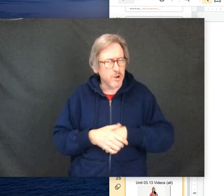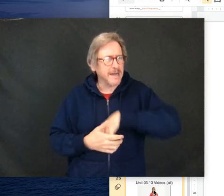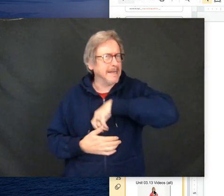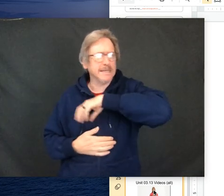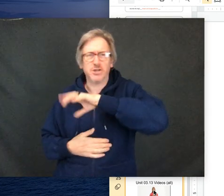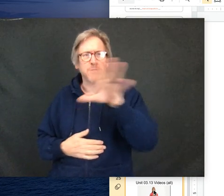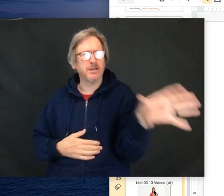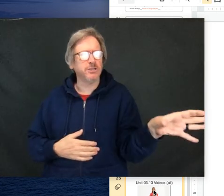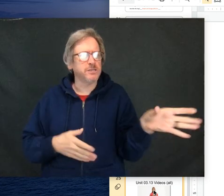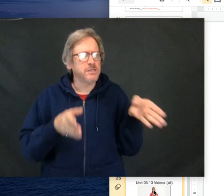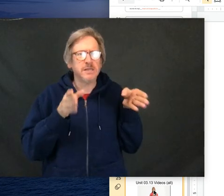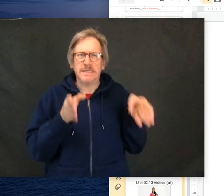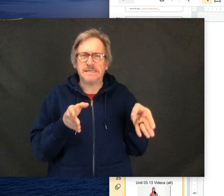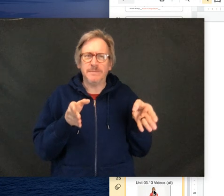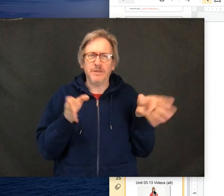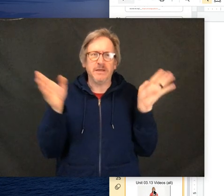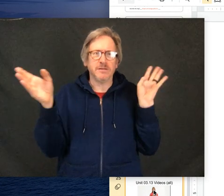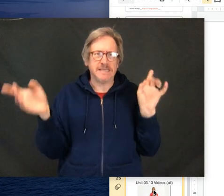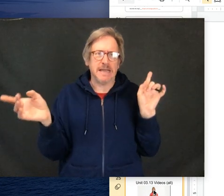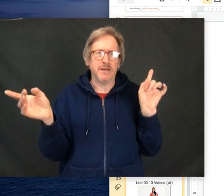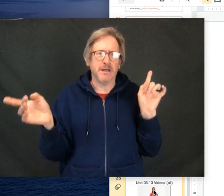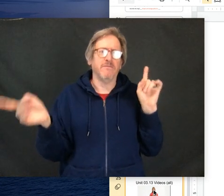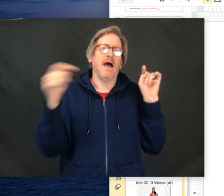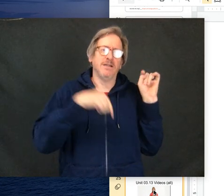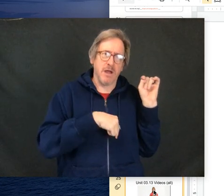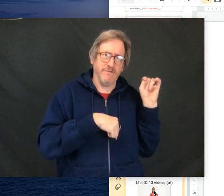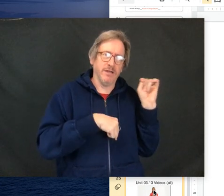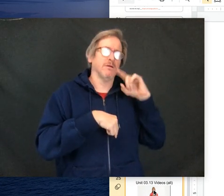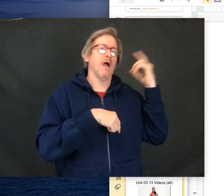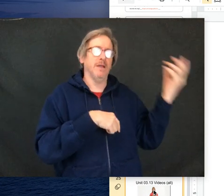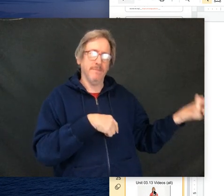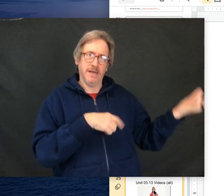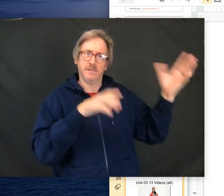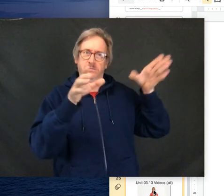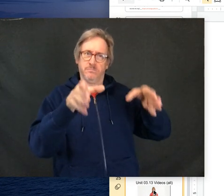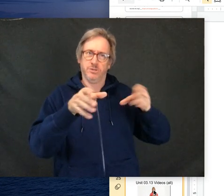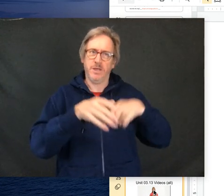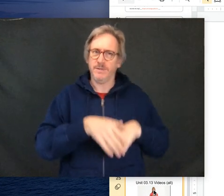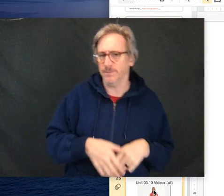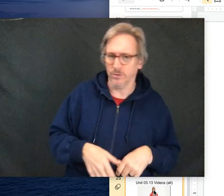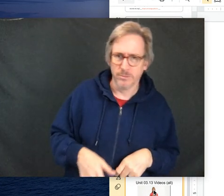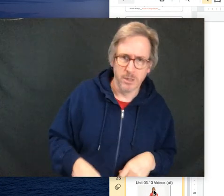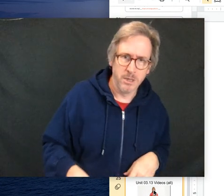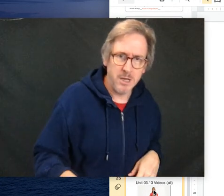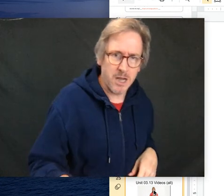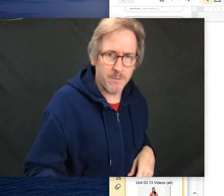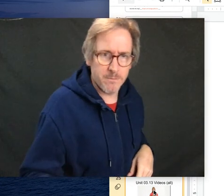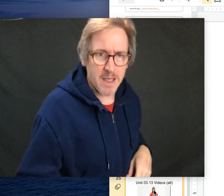We're not getting into directions. It's simply a statement of, I drive here, how many minutes? So keep it simple,